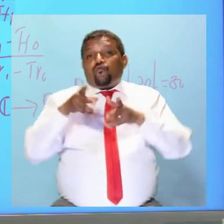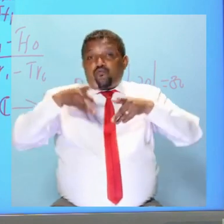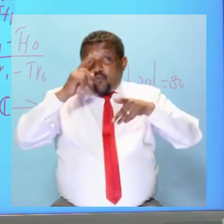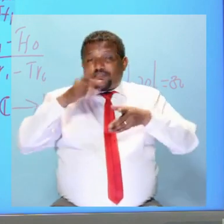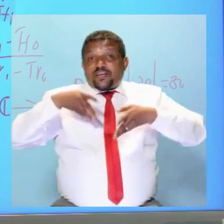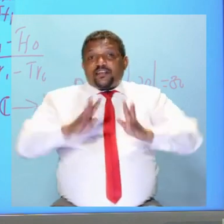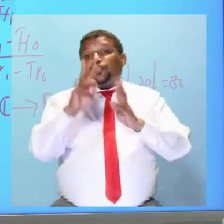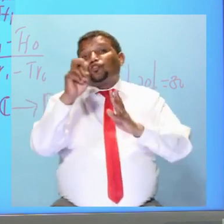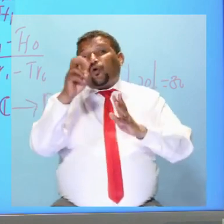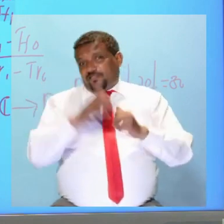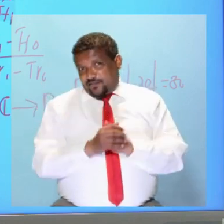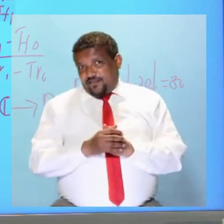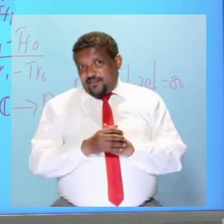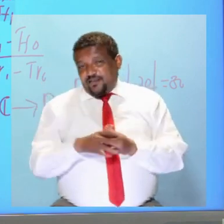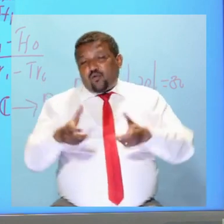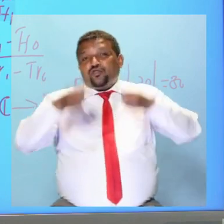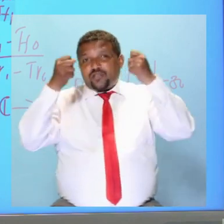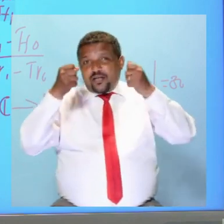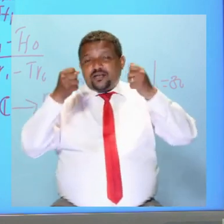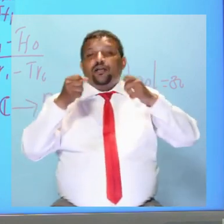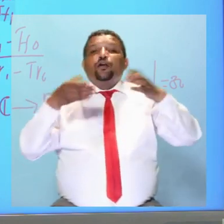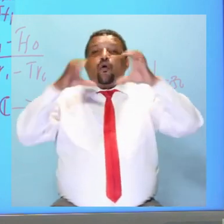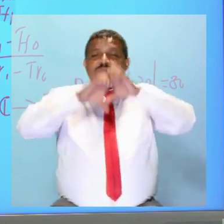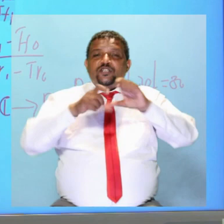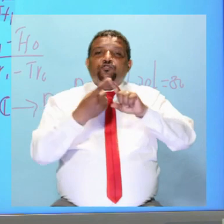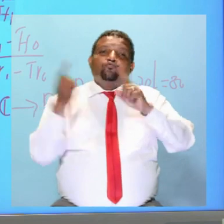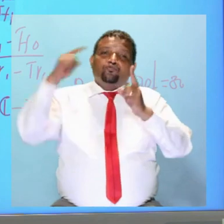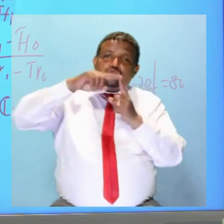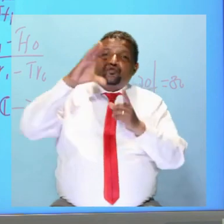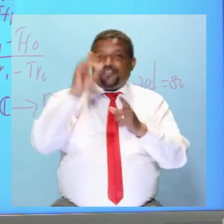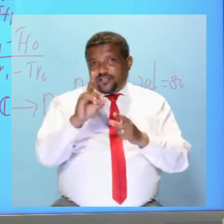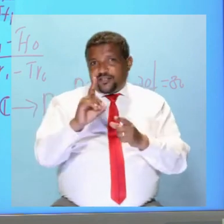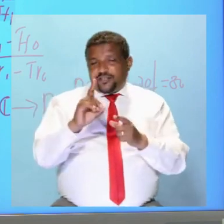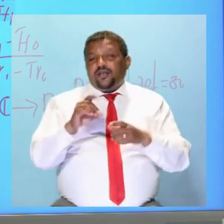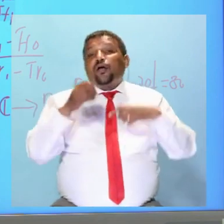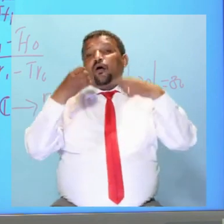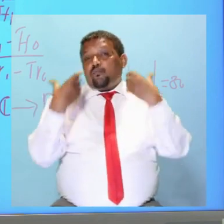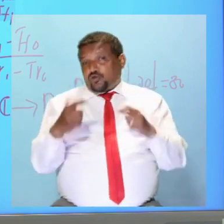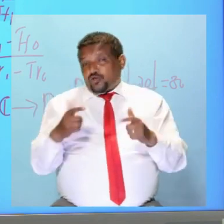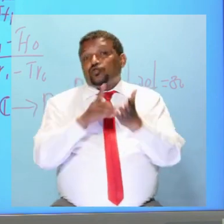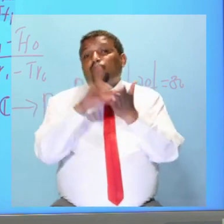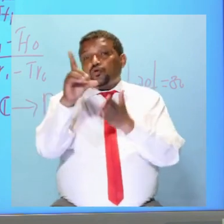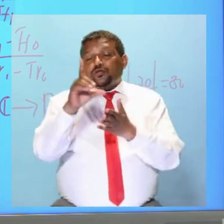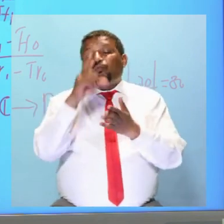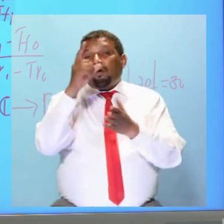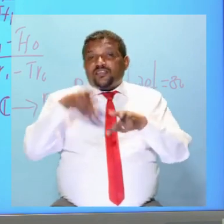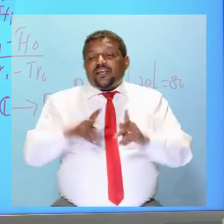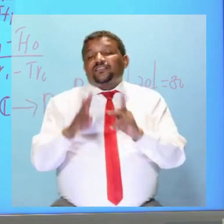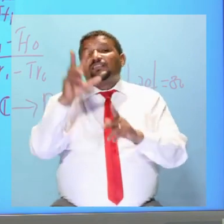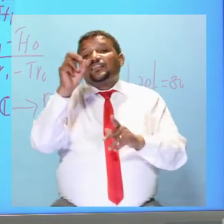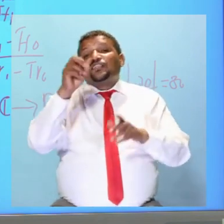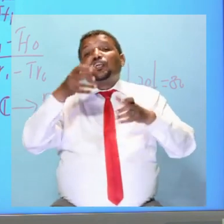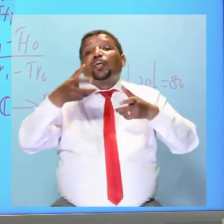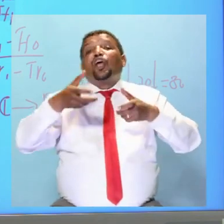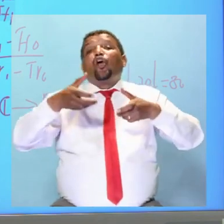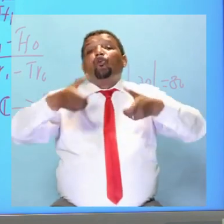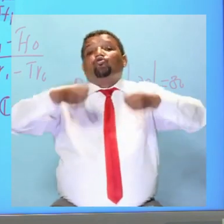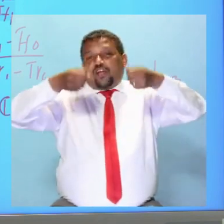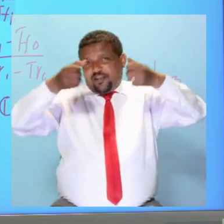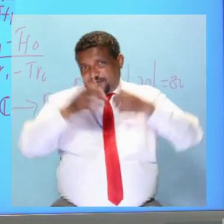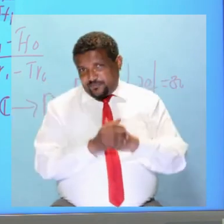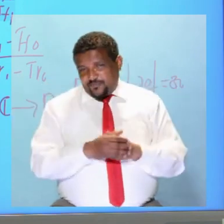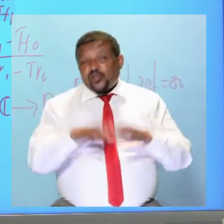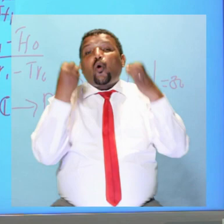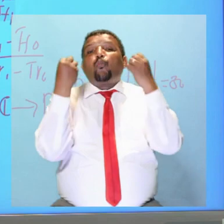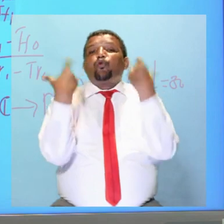20 quintal. When we come across from combination C to D, the opportunity cost of producing 1 tractor is 30 quintal. That means the opportunity